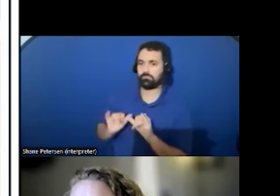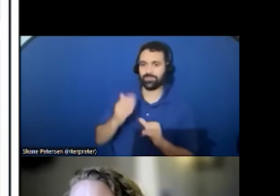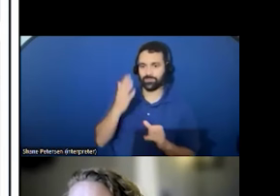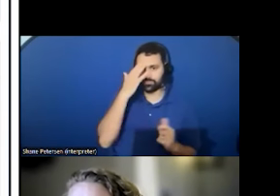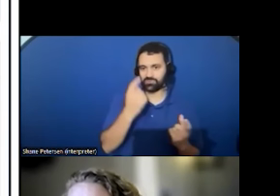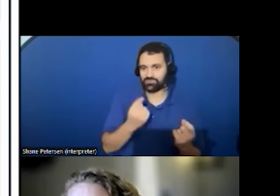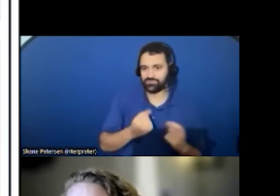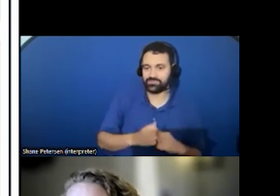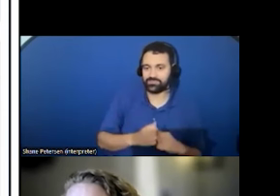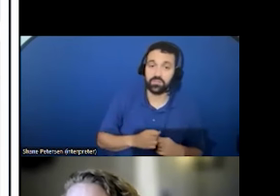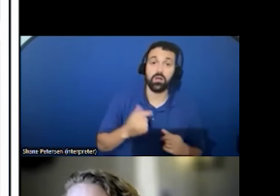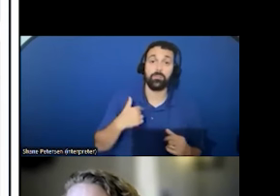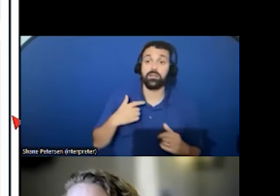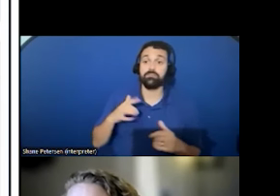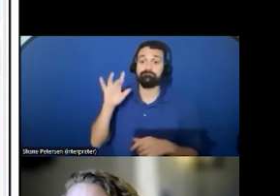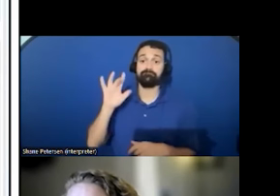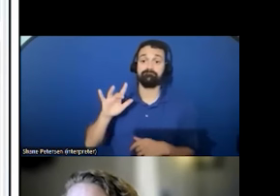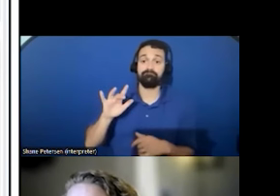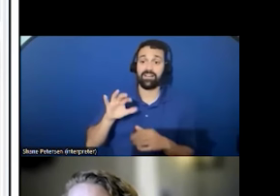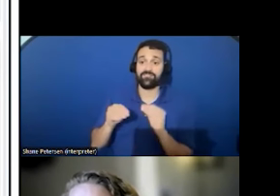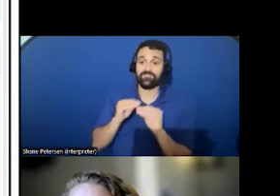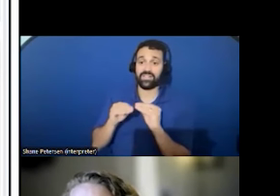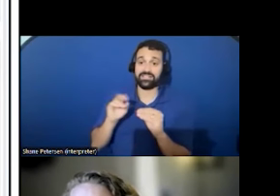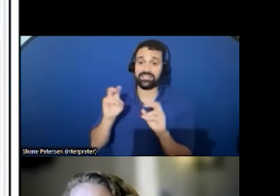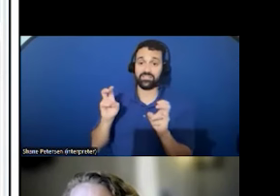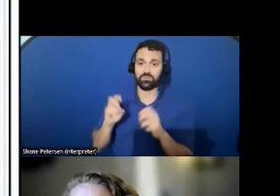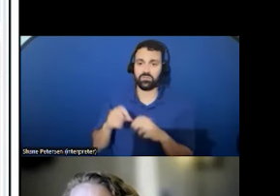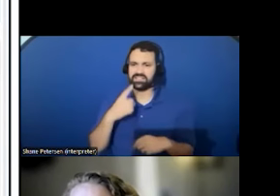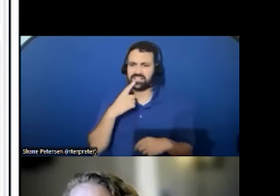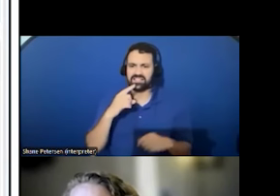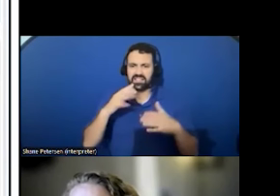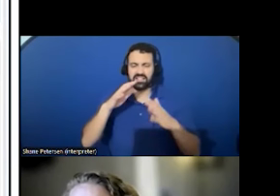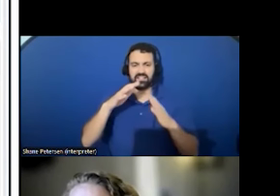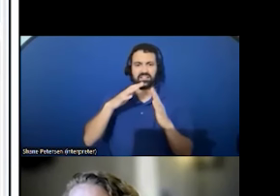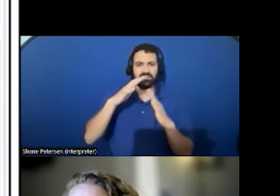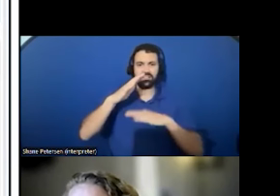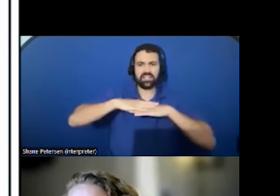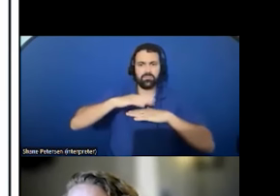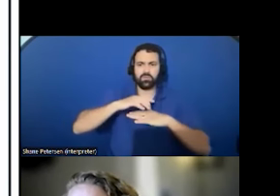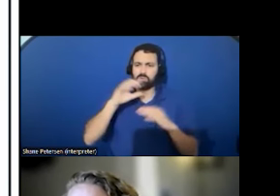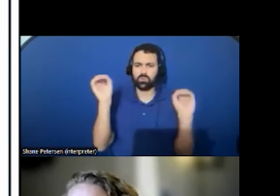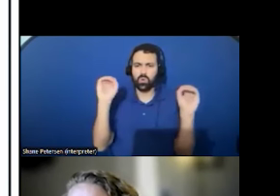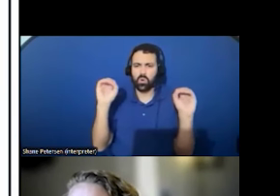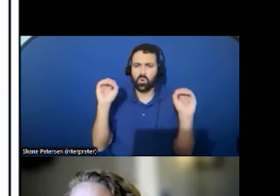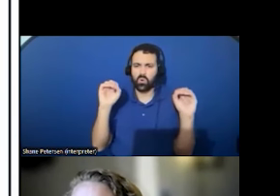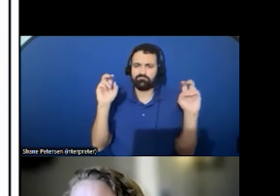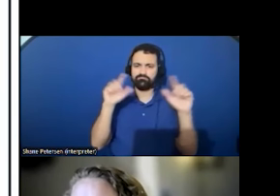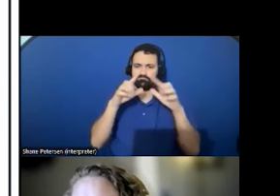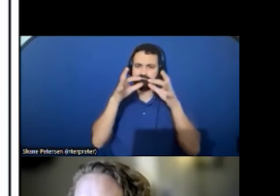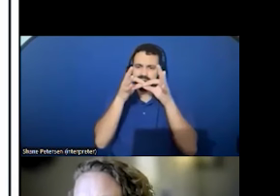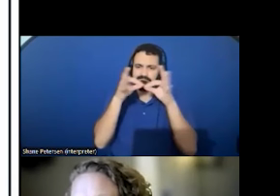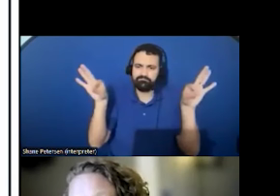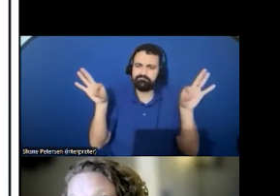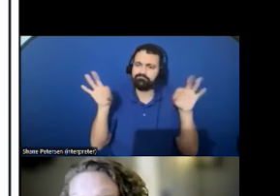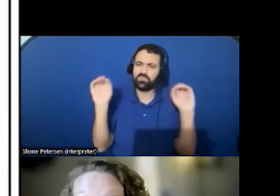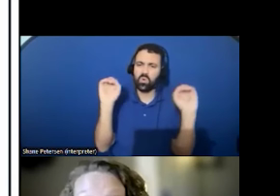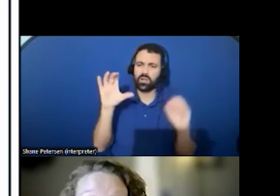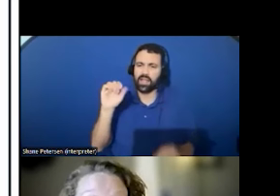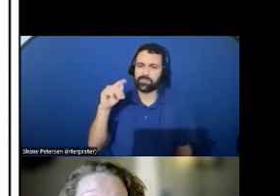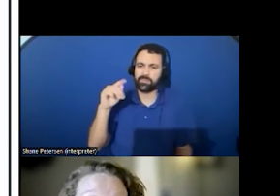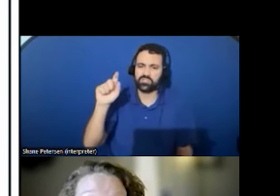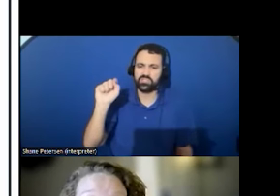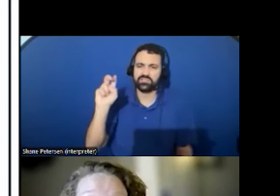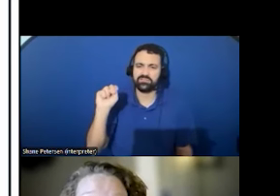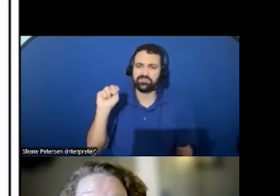going to click on Fix Issue, and it says table does not have a caption, and it's referring to this table right here. And I